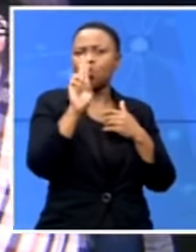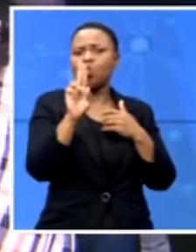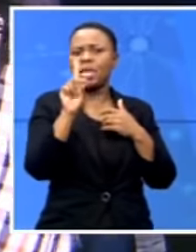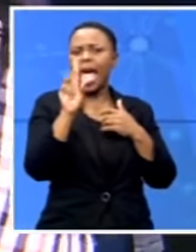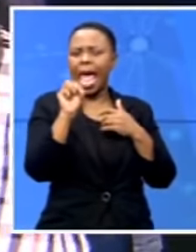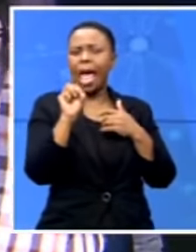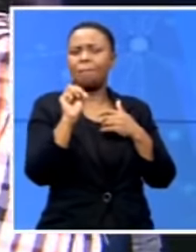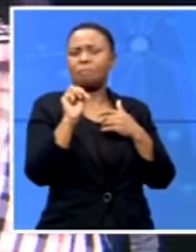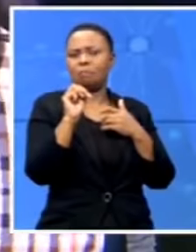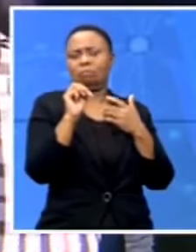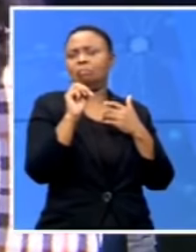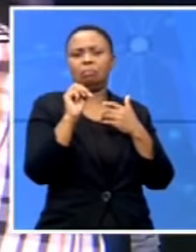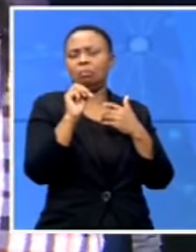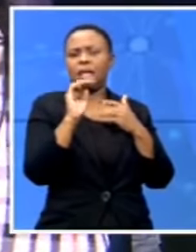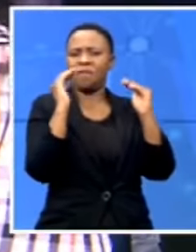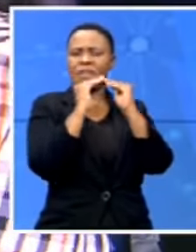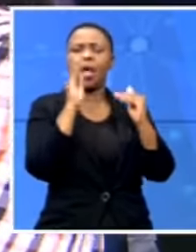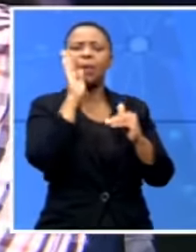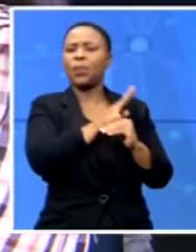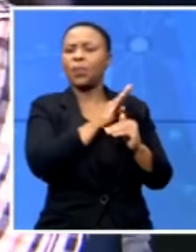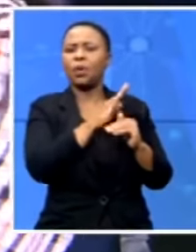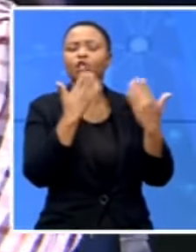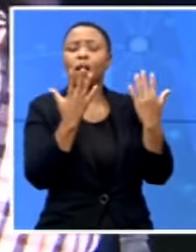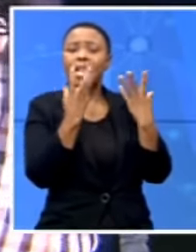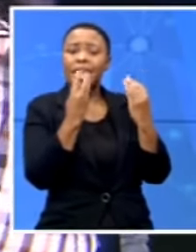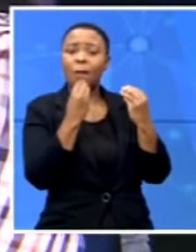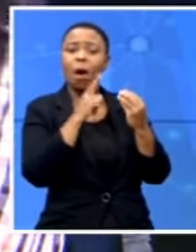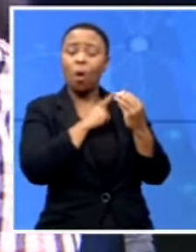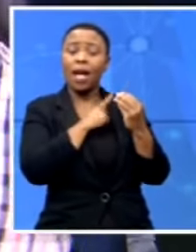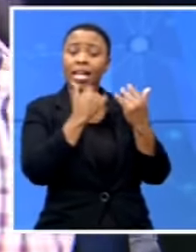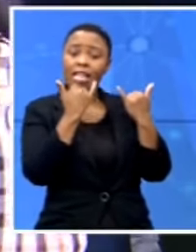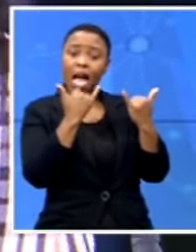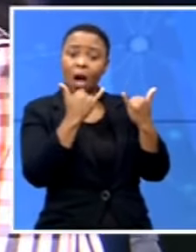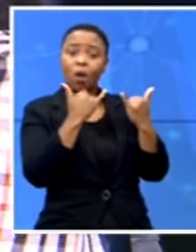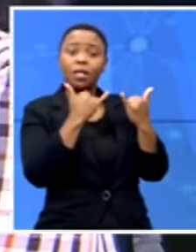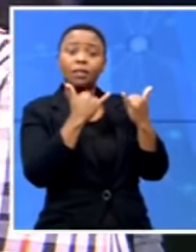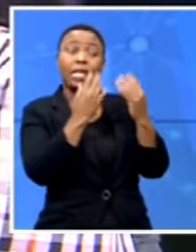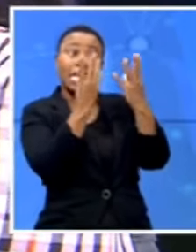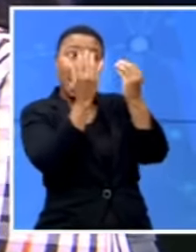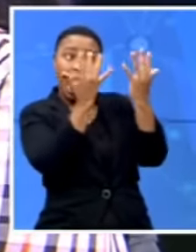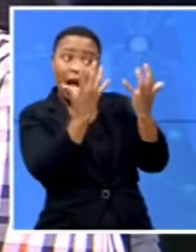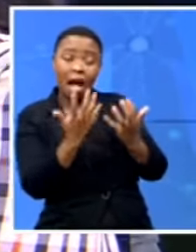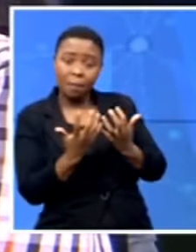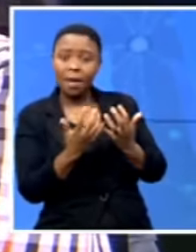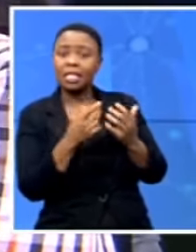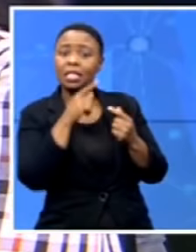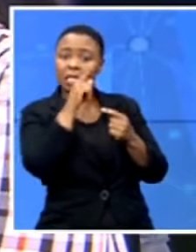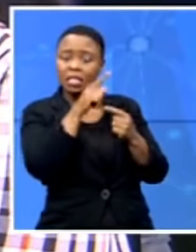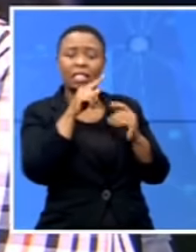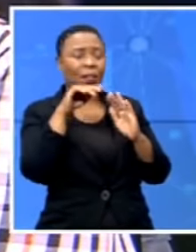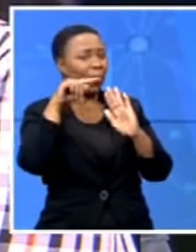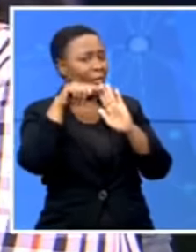that, the trajectory of the party at the polls has actually been on a downward spiral? No, it will